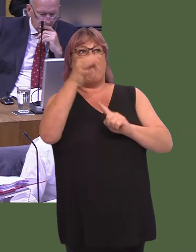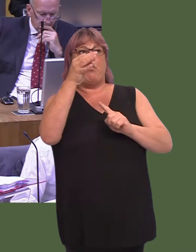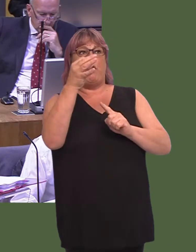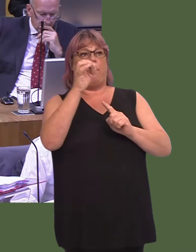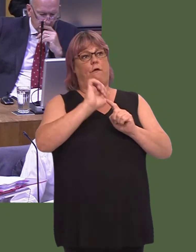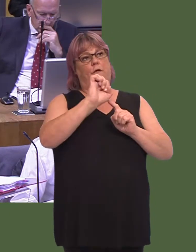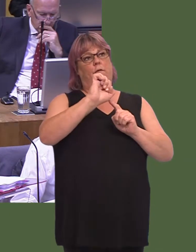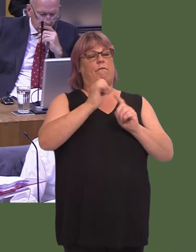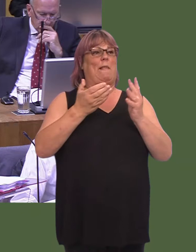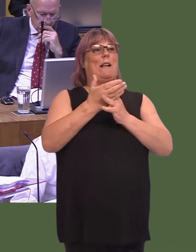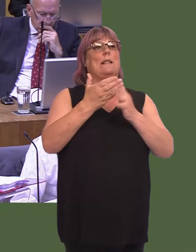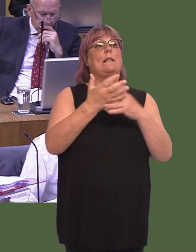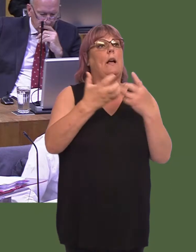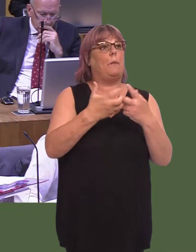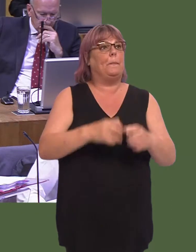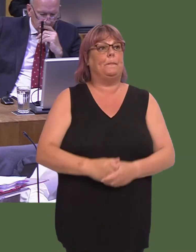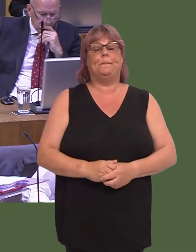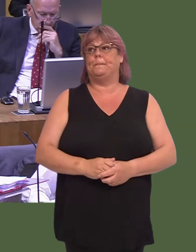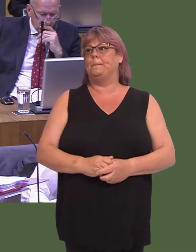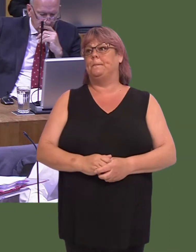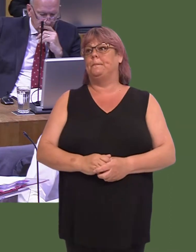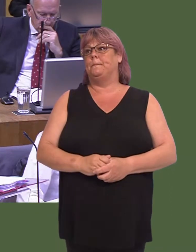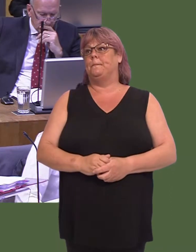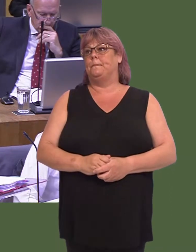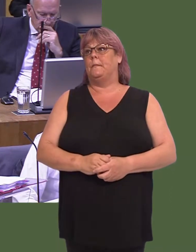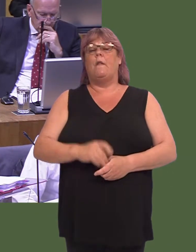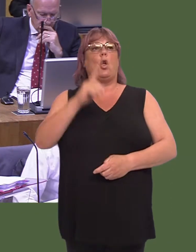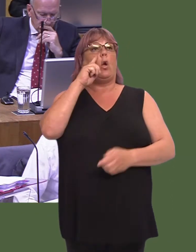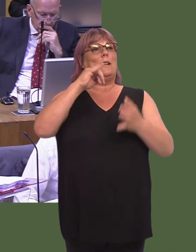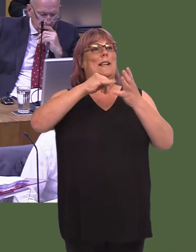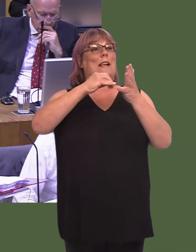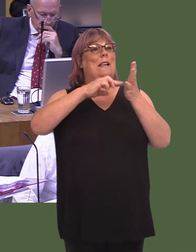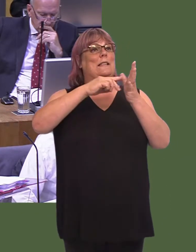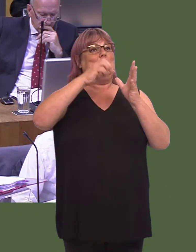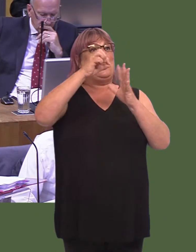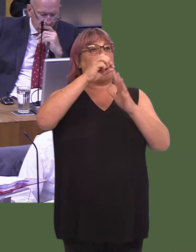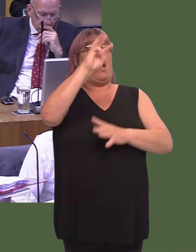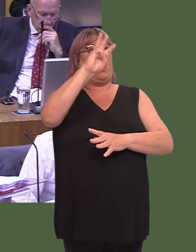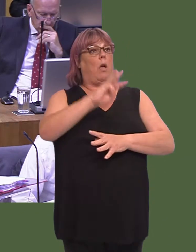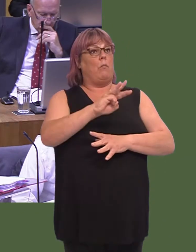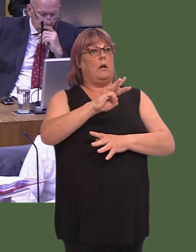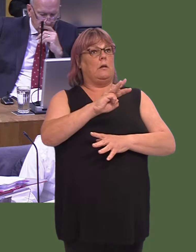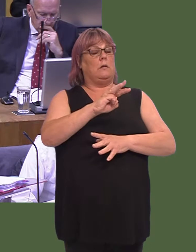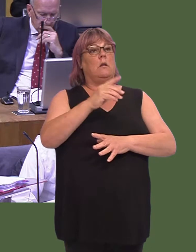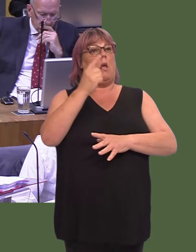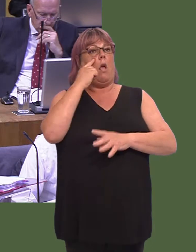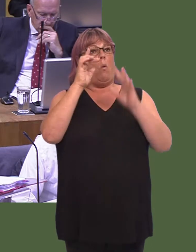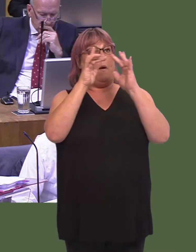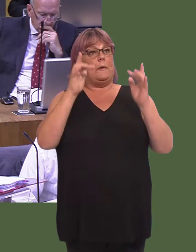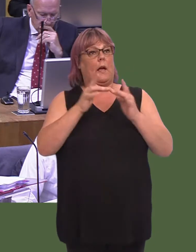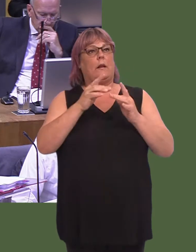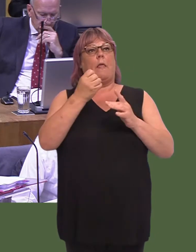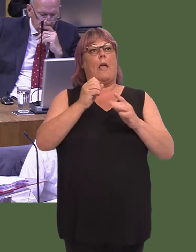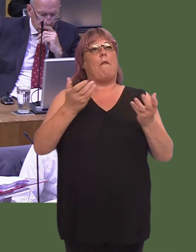sufficiency and improve inclusive play opportunities. I can also say that the Grown Up Wales SNAP Cymru Sustainable Play Project trained